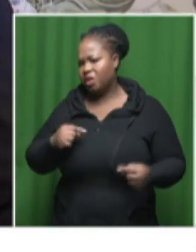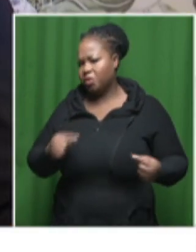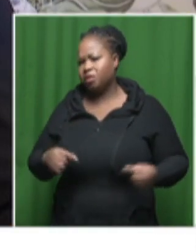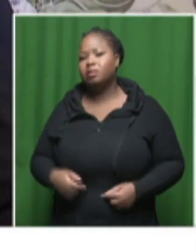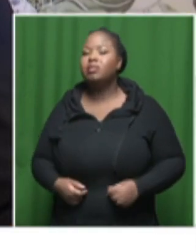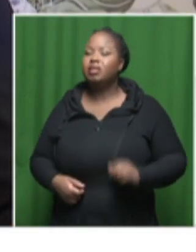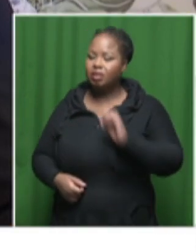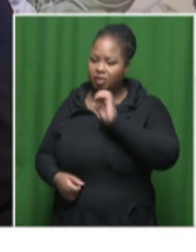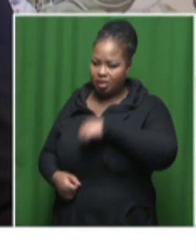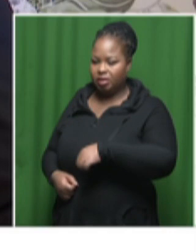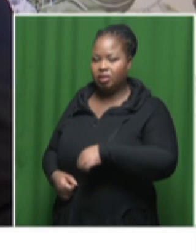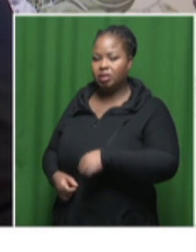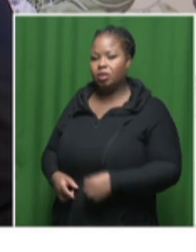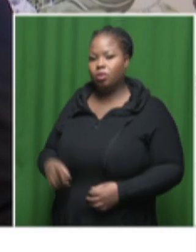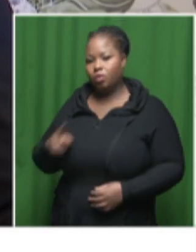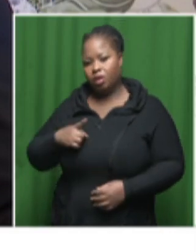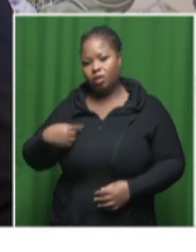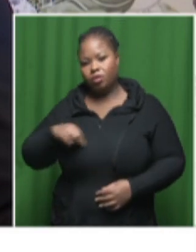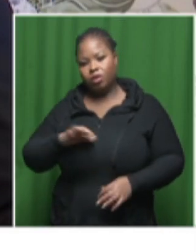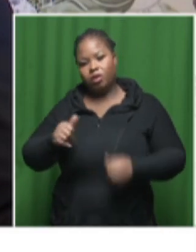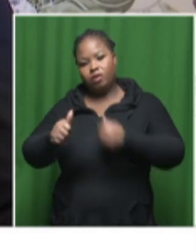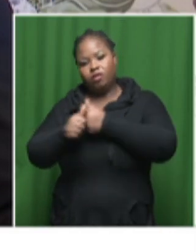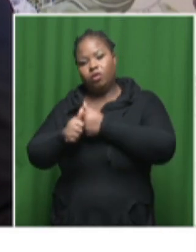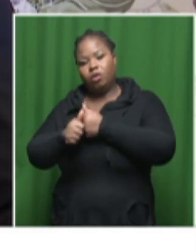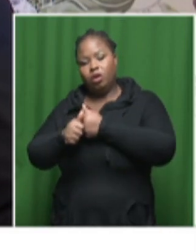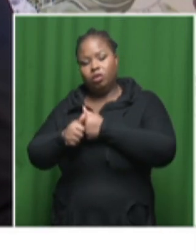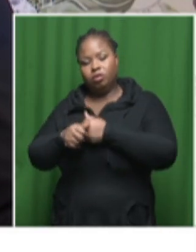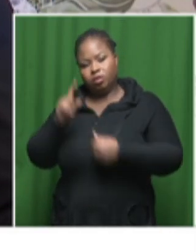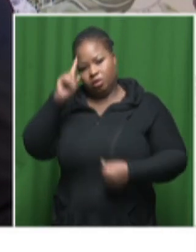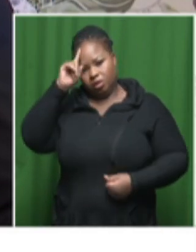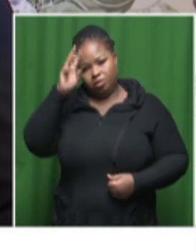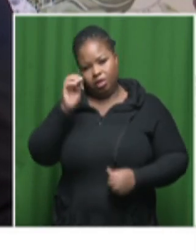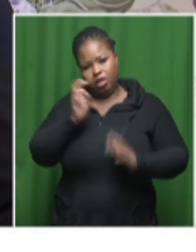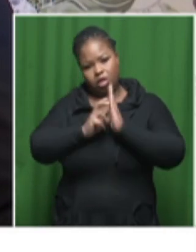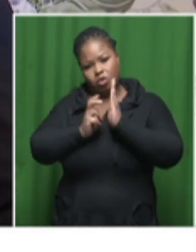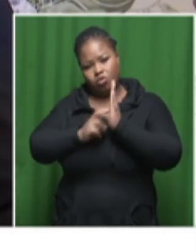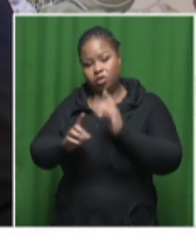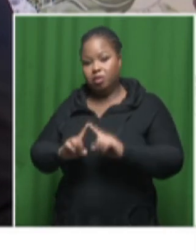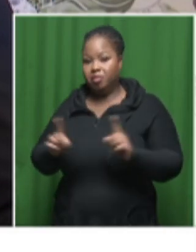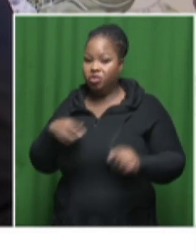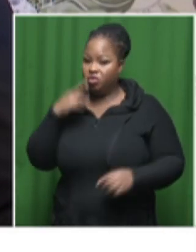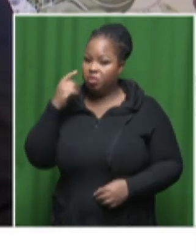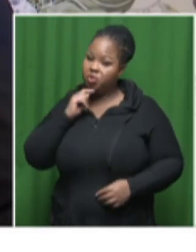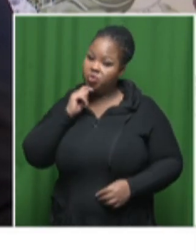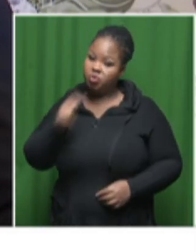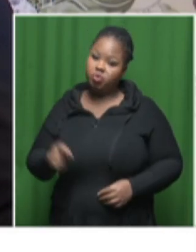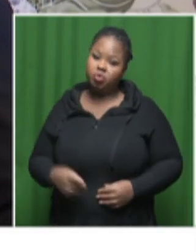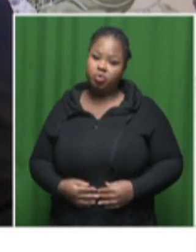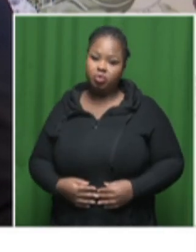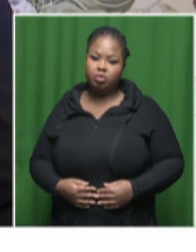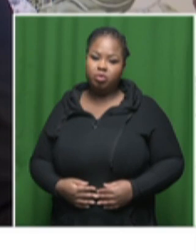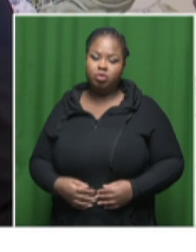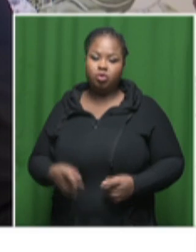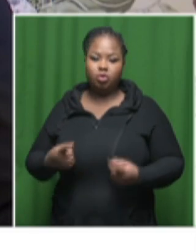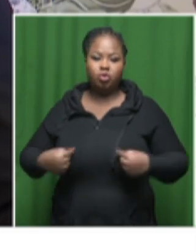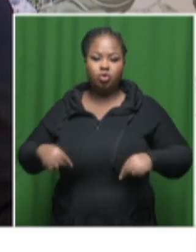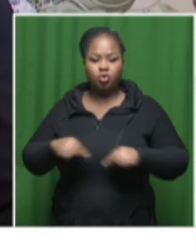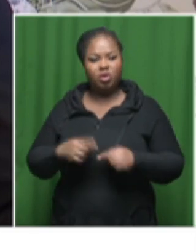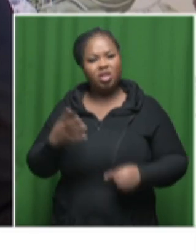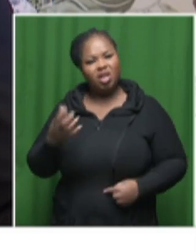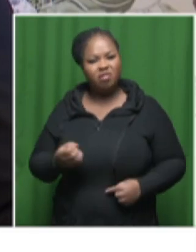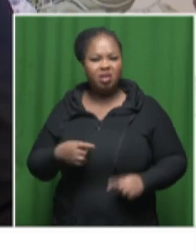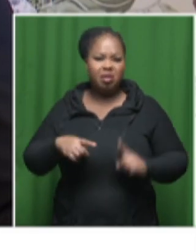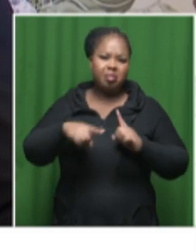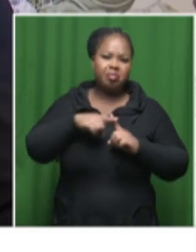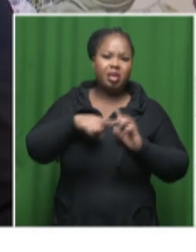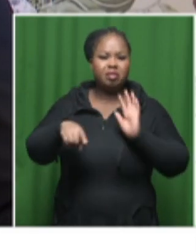Sakin, and that's why we are adhering to the Nelson Mandela rules. But there is a reality. We have got about, on an average, plus